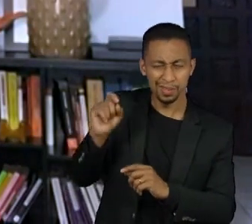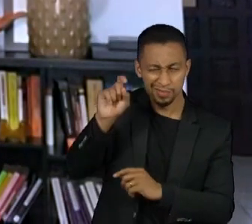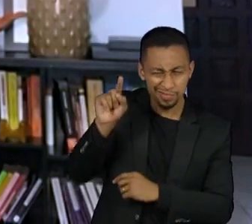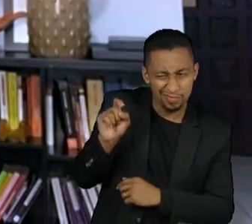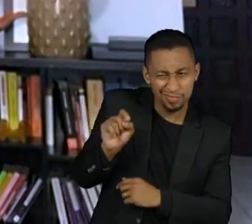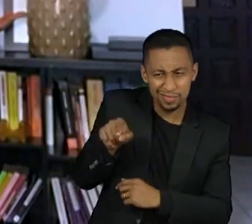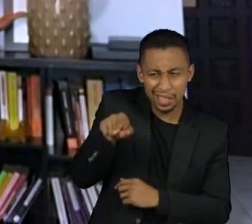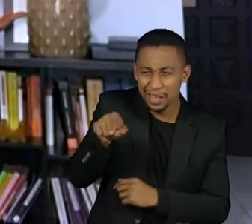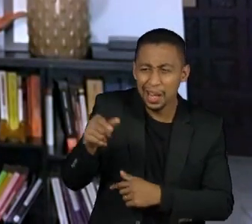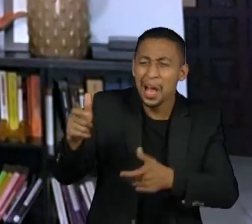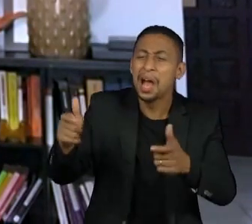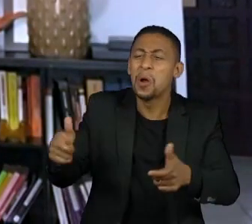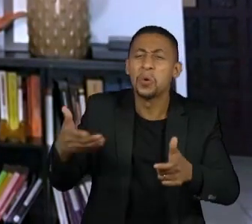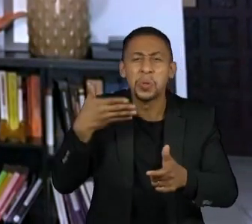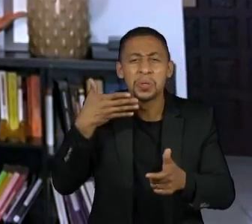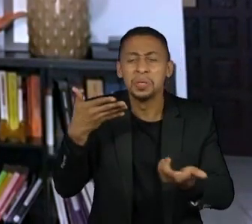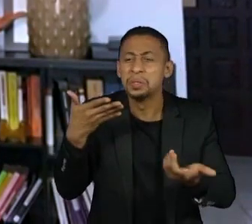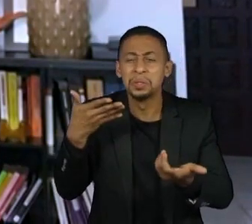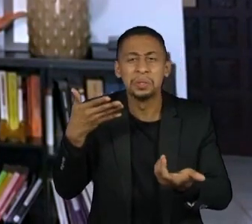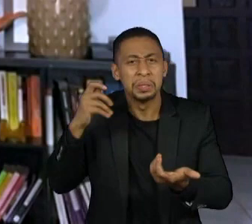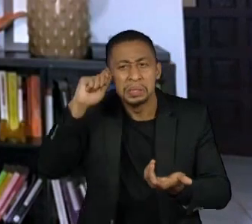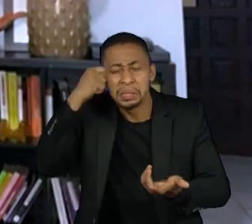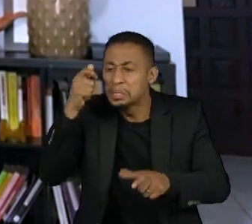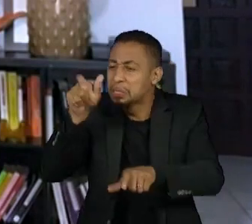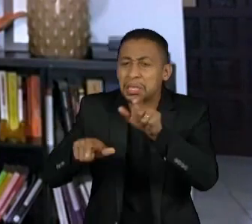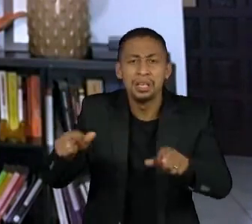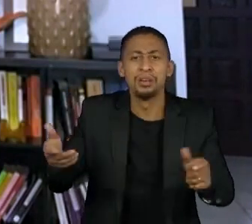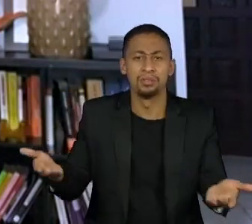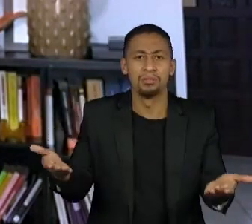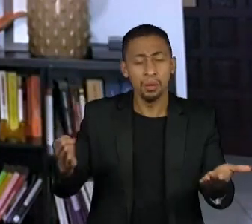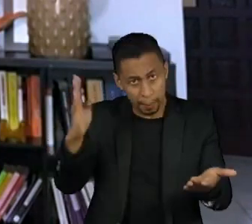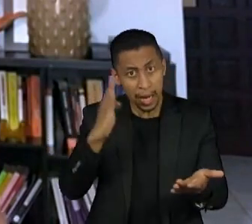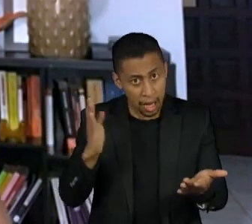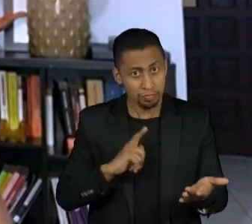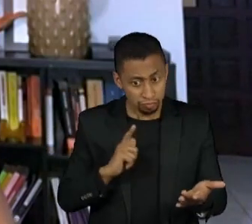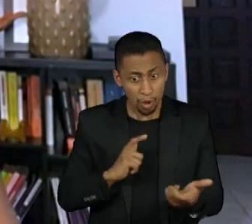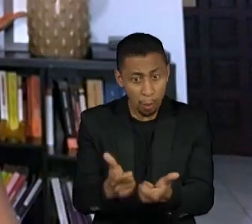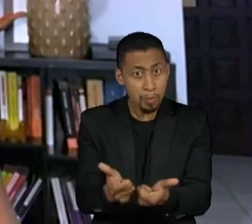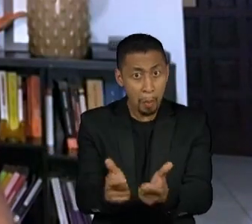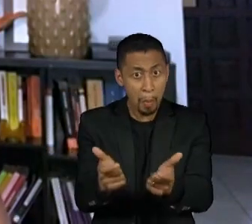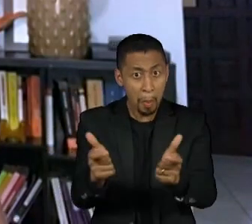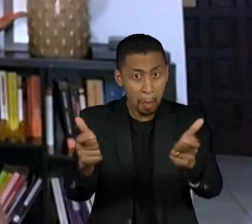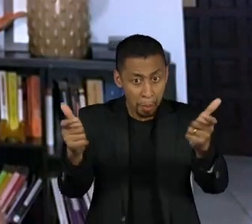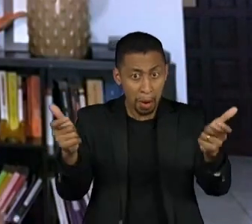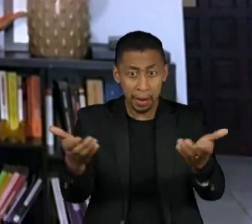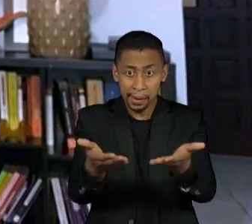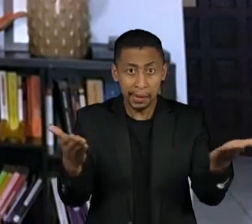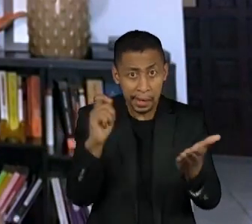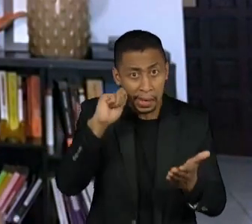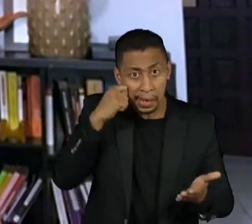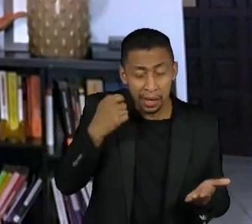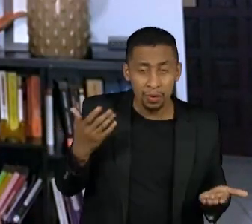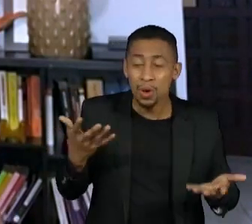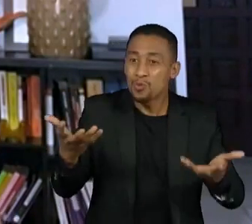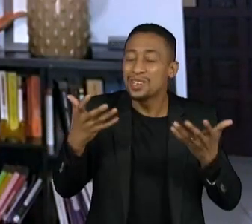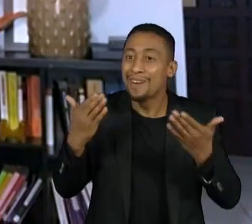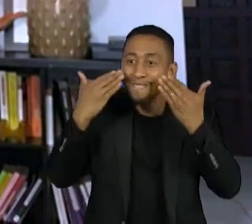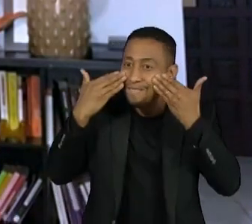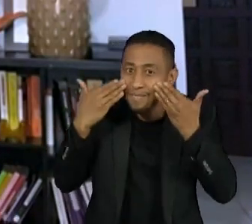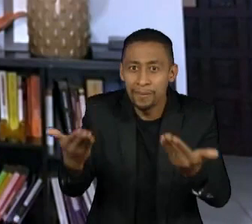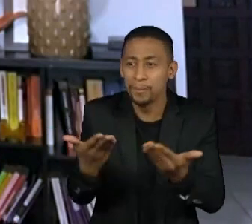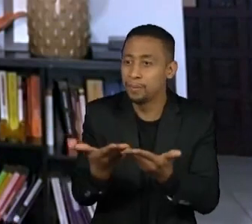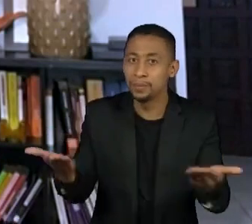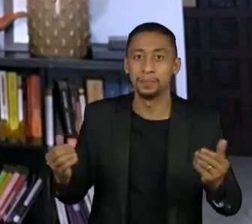are the Black people? I wanted to see, I know that Brazil has a large number of Black people, and I wanted to see the Black people in Brazil,